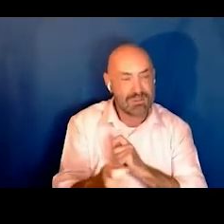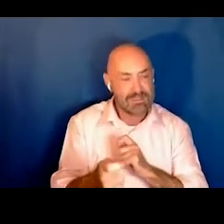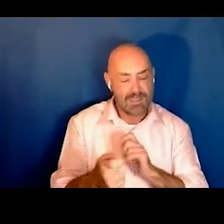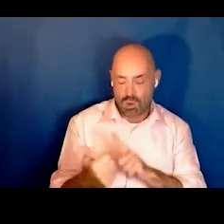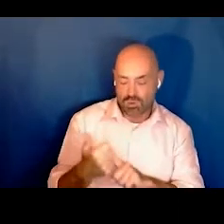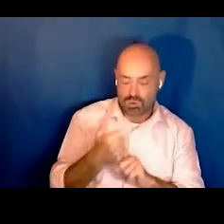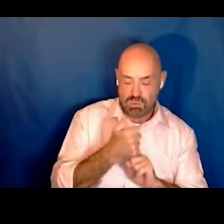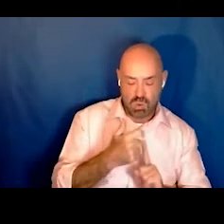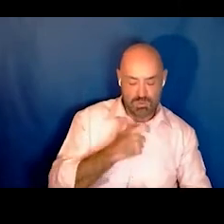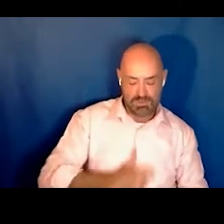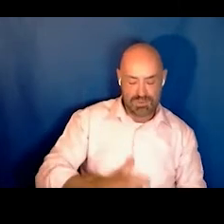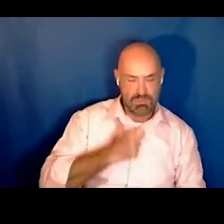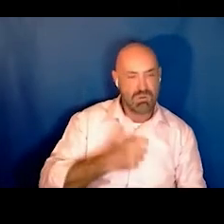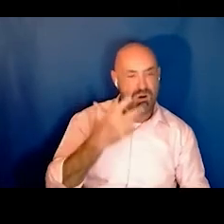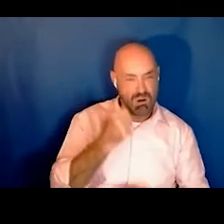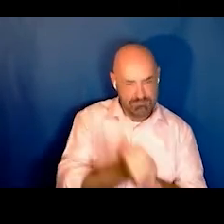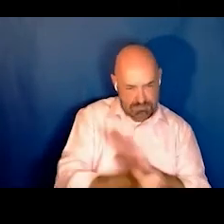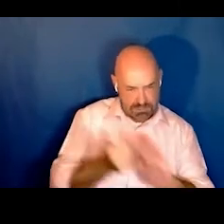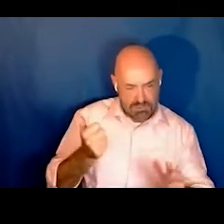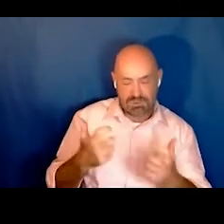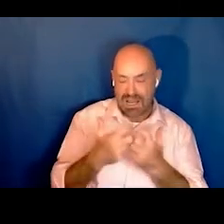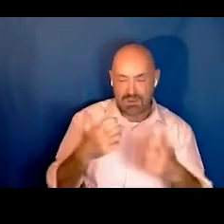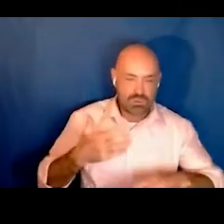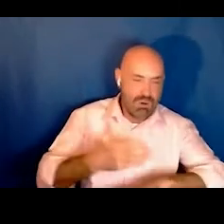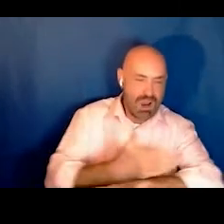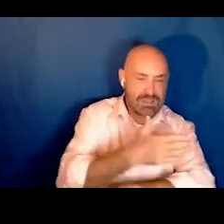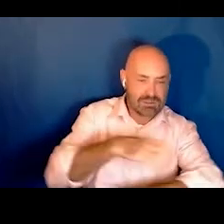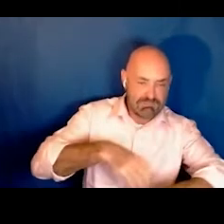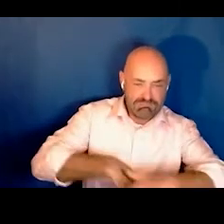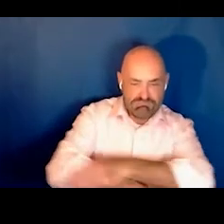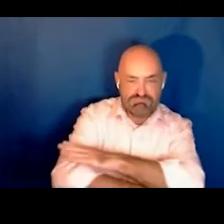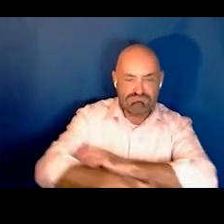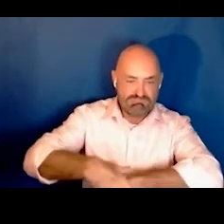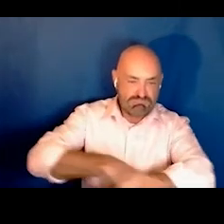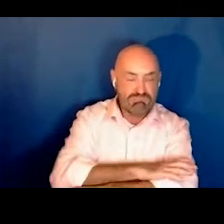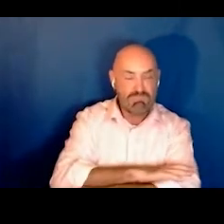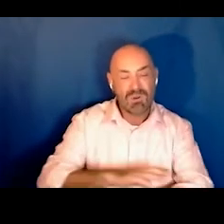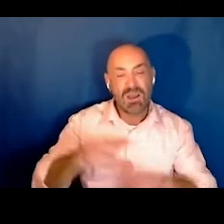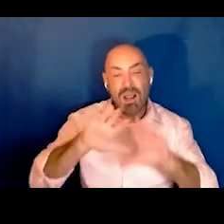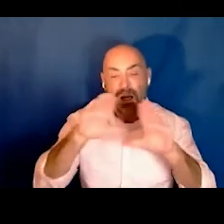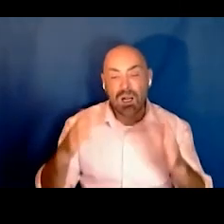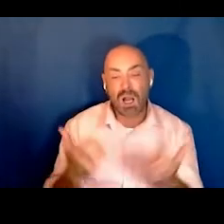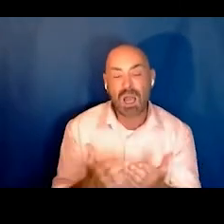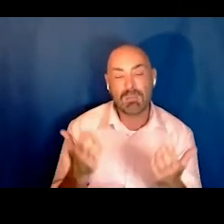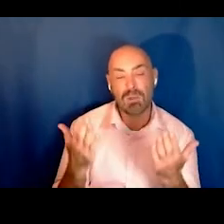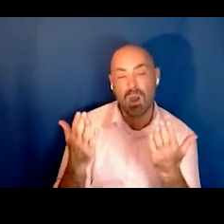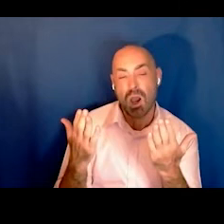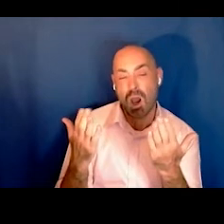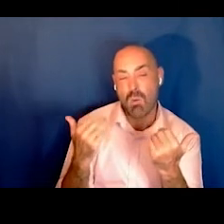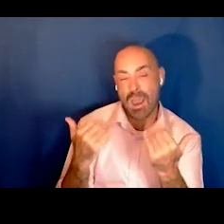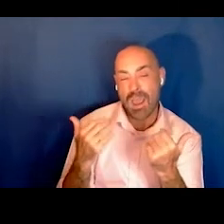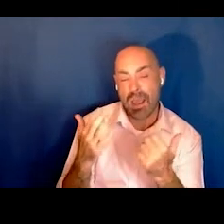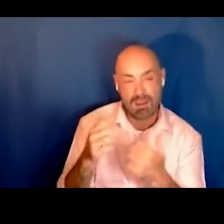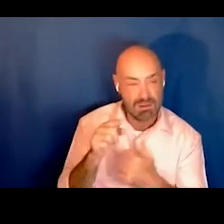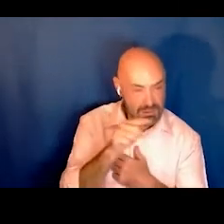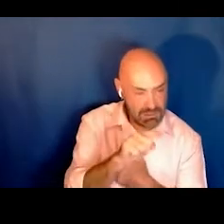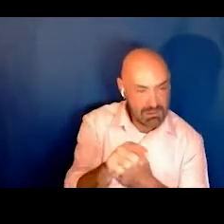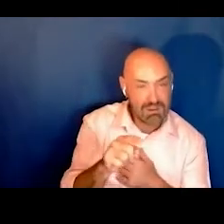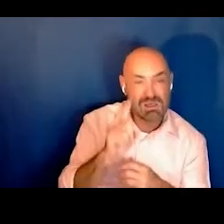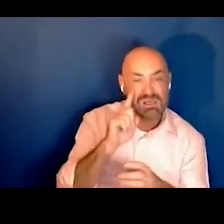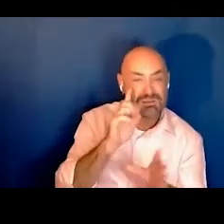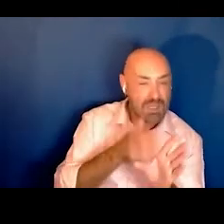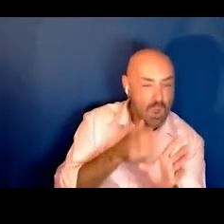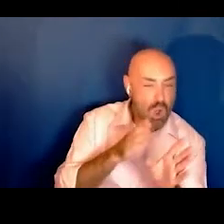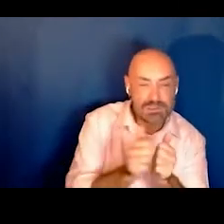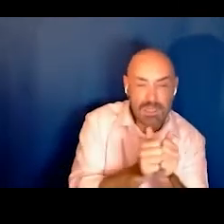to cope and act. This includes people who are climate aware psychotherapists, like the Climate Psychiatry Alliance and the Climate Psychology